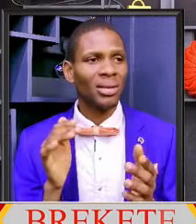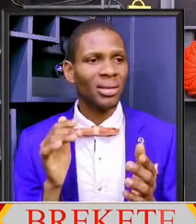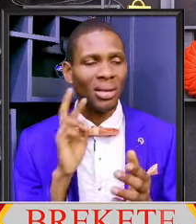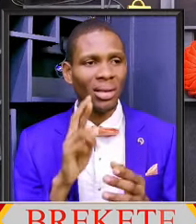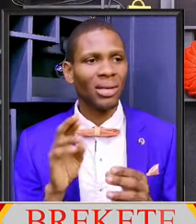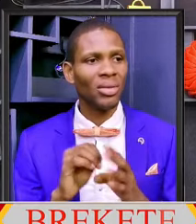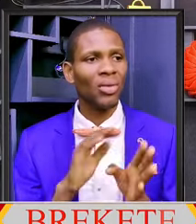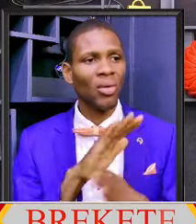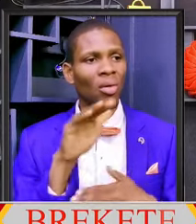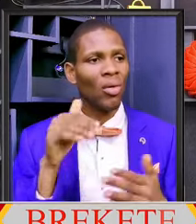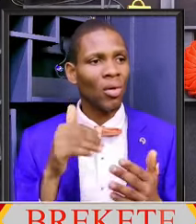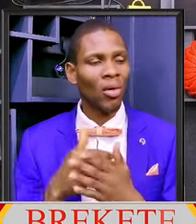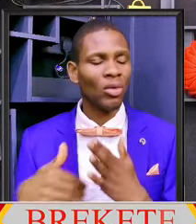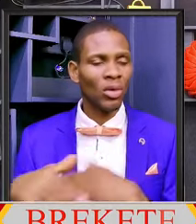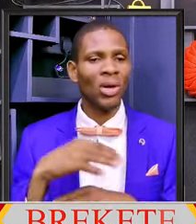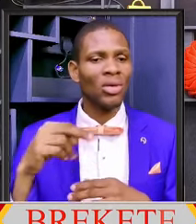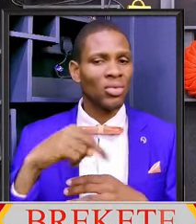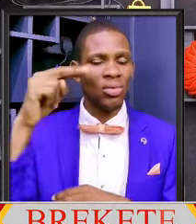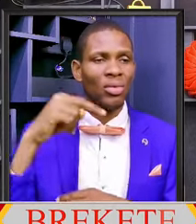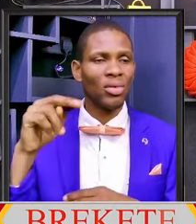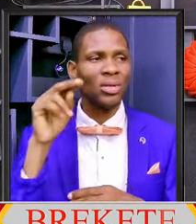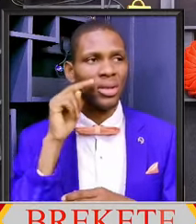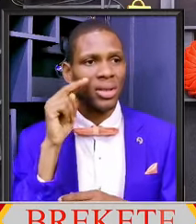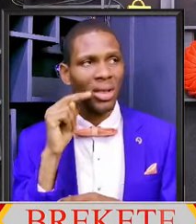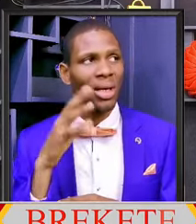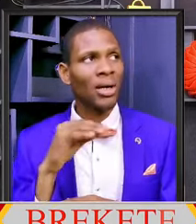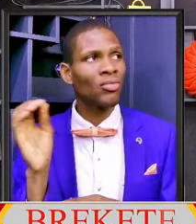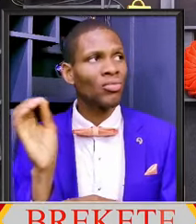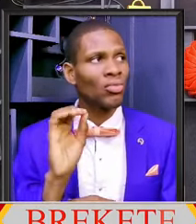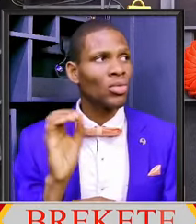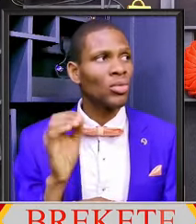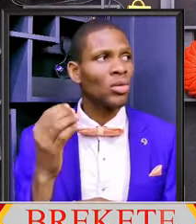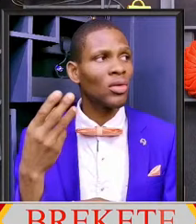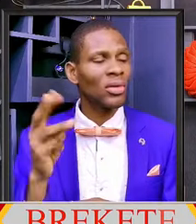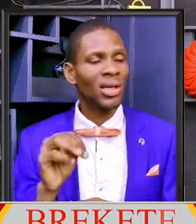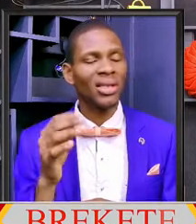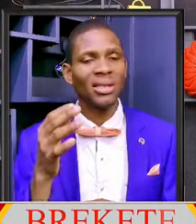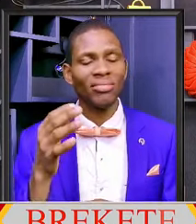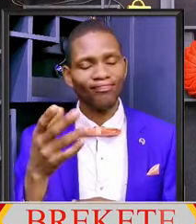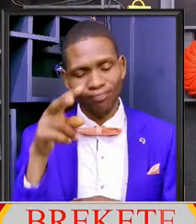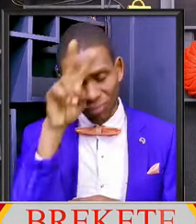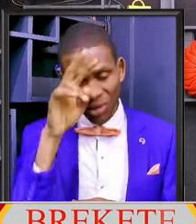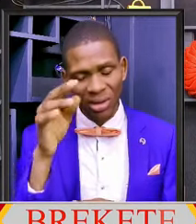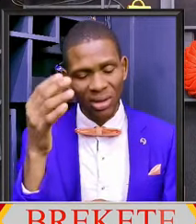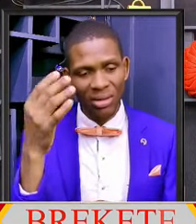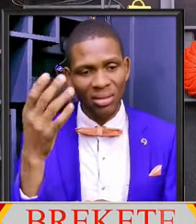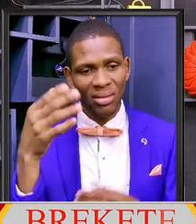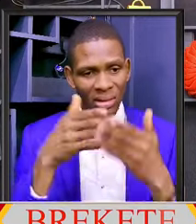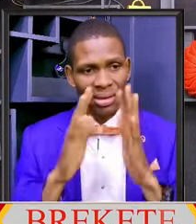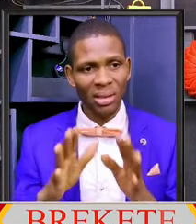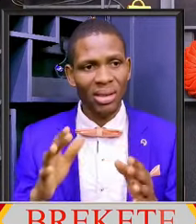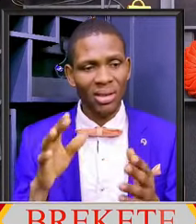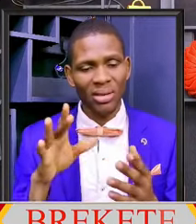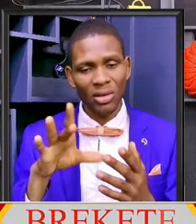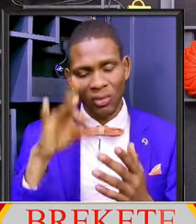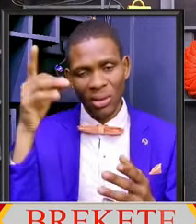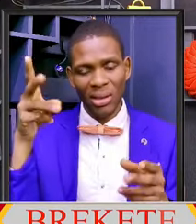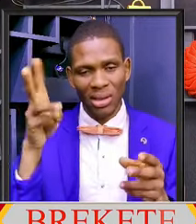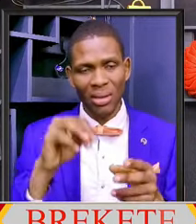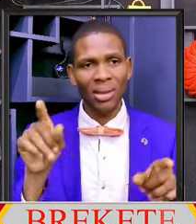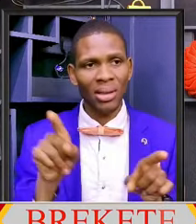in all over northern Nigeria, but none of their idiot leaders discover them, like Ahmad